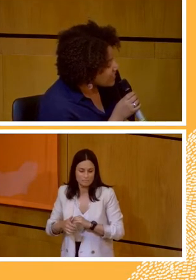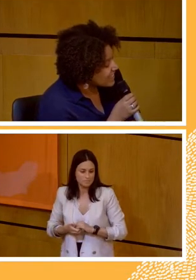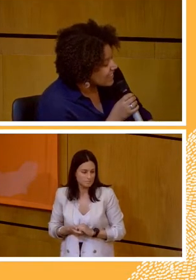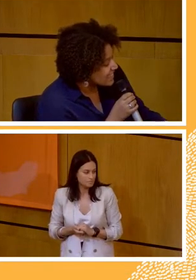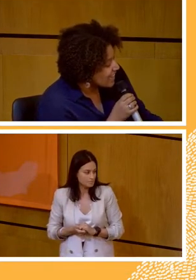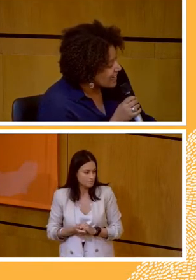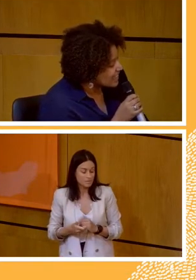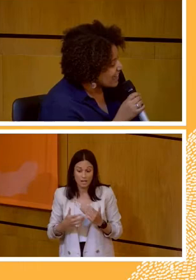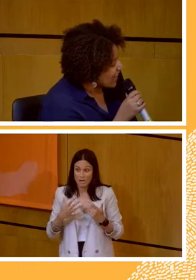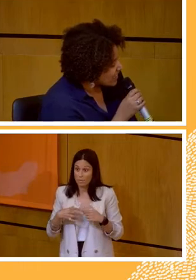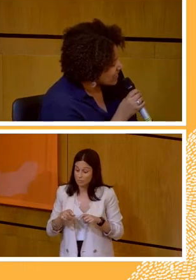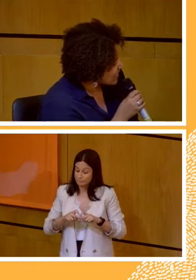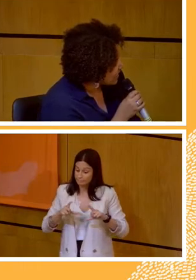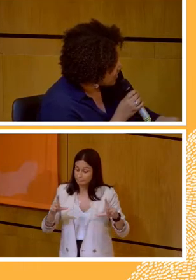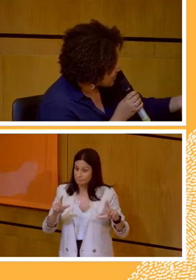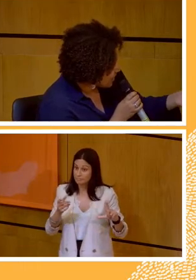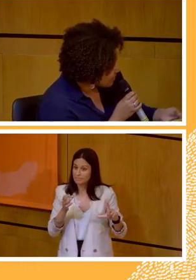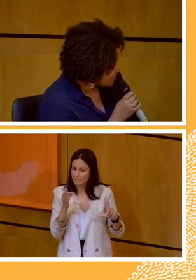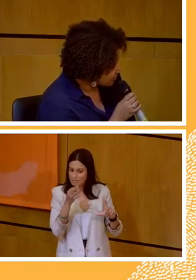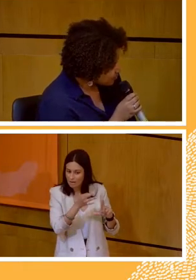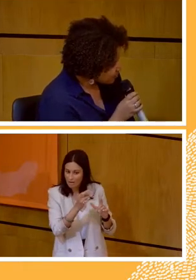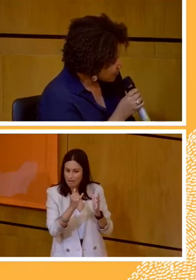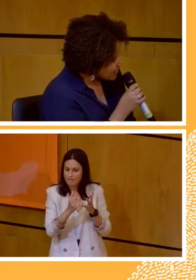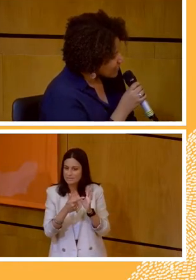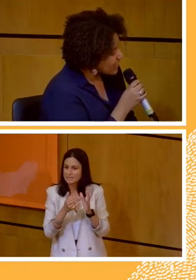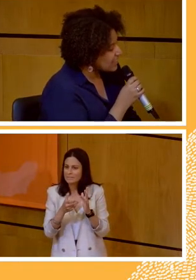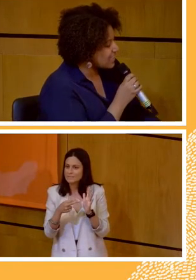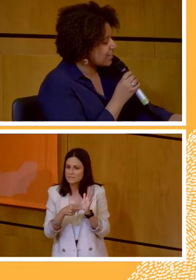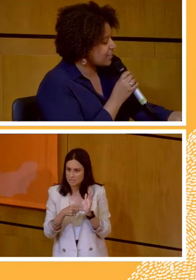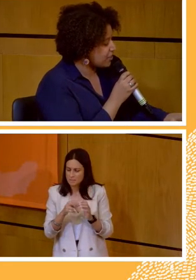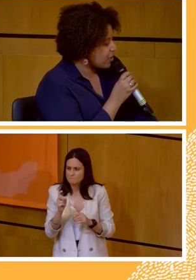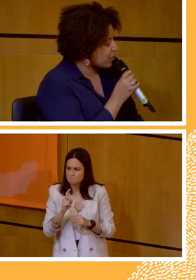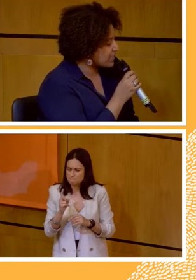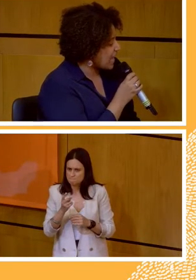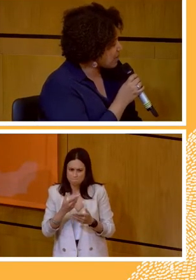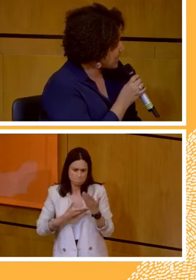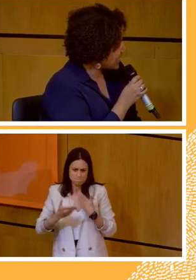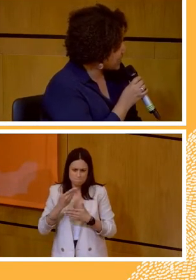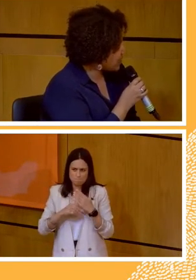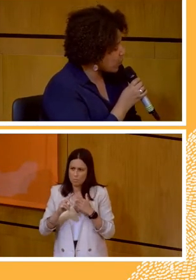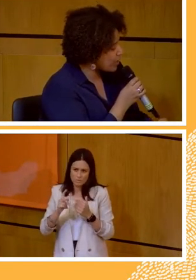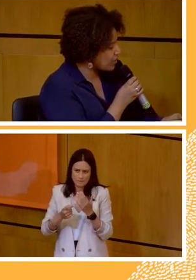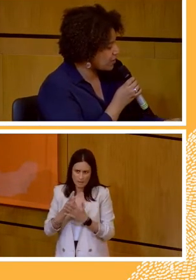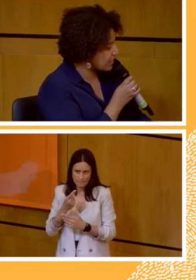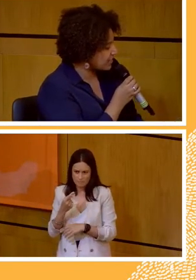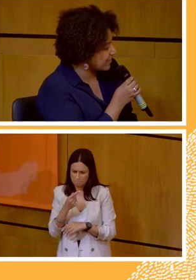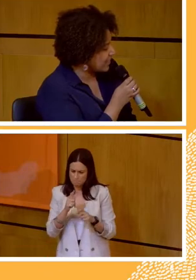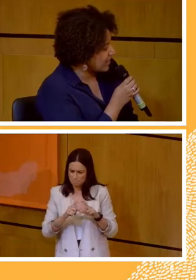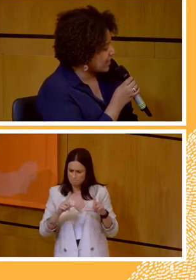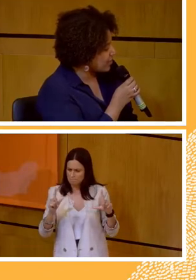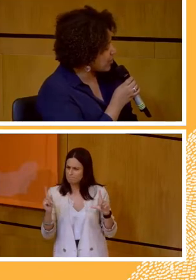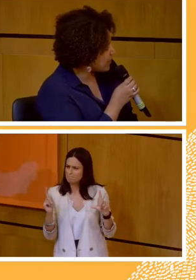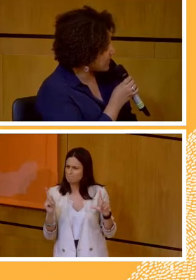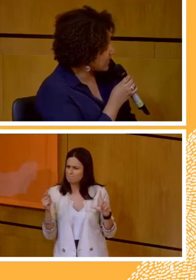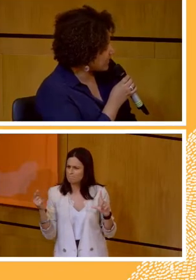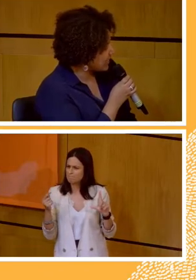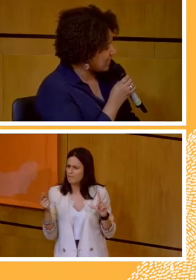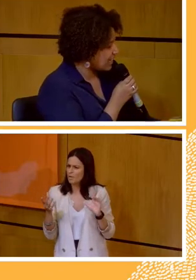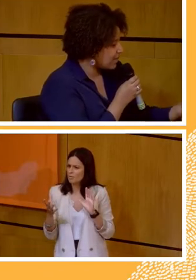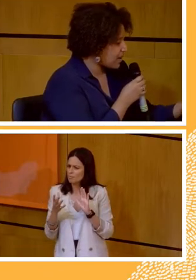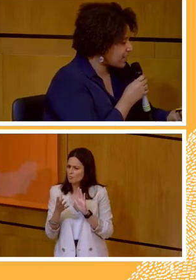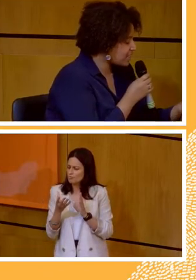wanted to turn to this slide and ask you, Samson, to tell everyone what's happening here and what you were